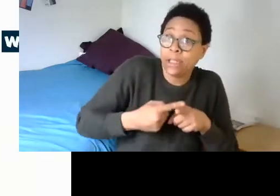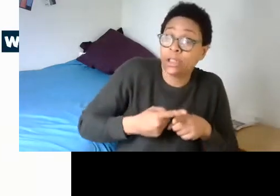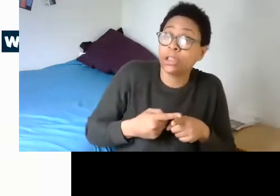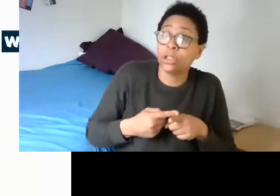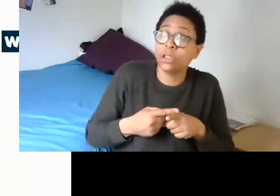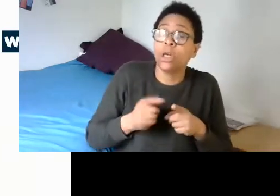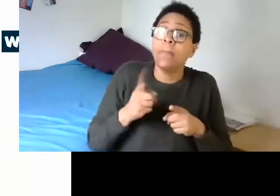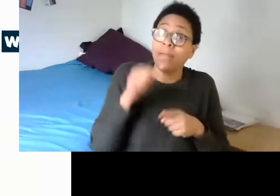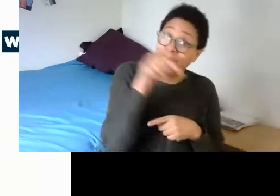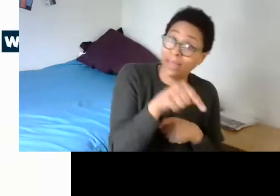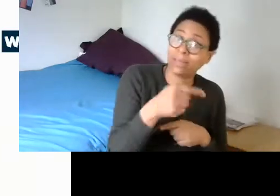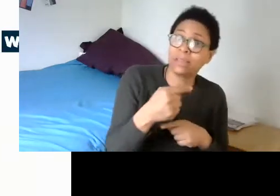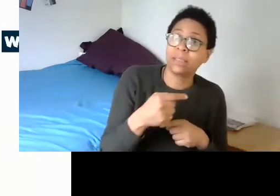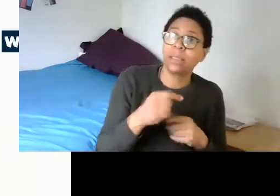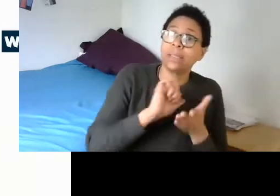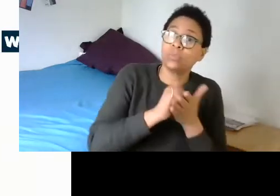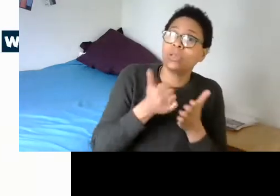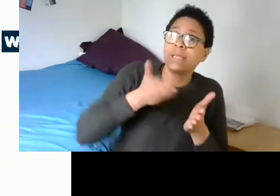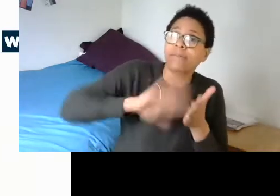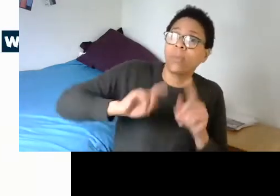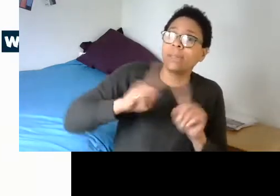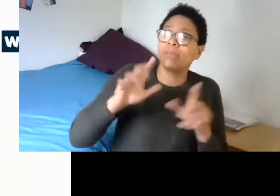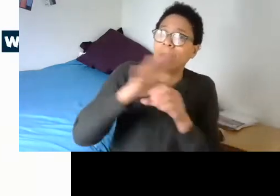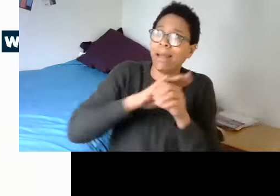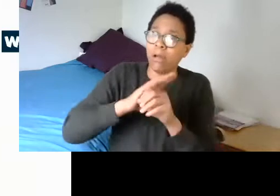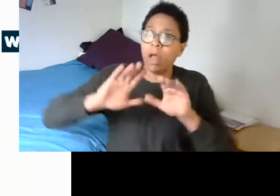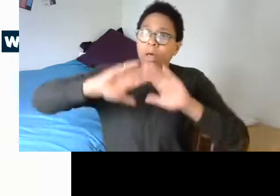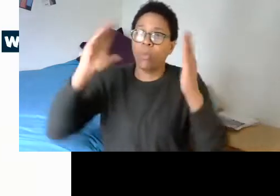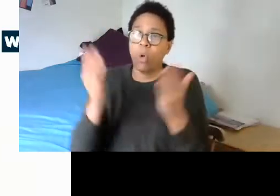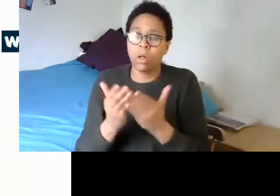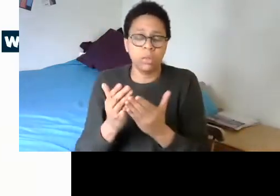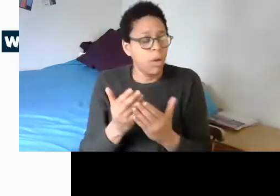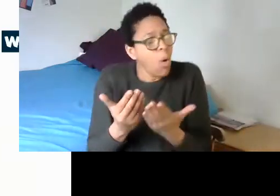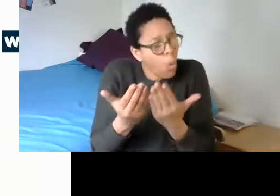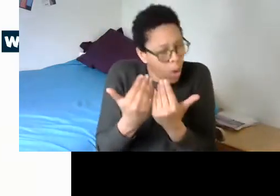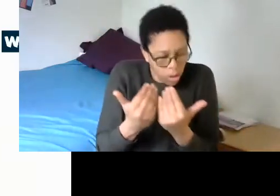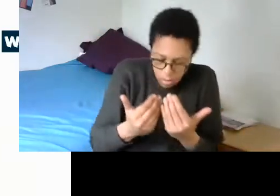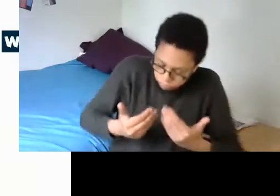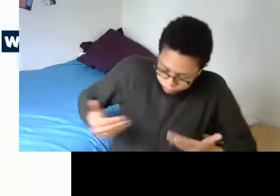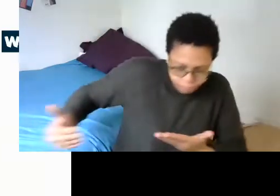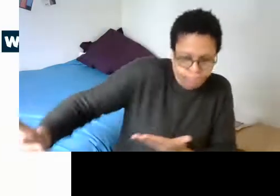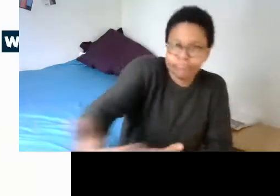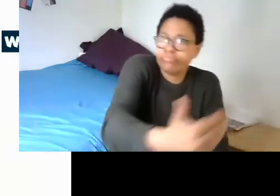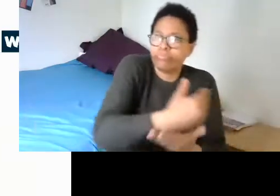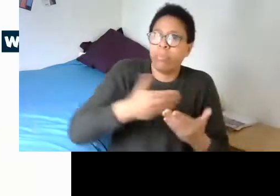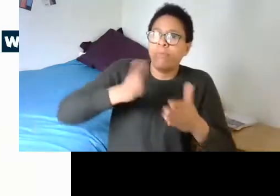this is obviously printing from a different part of the world. And Wellcome has a collection of books from all over.